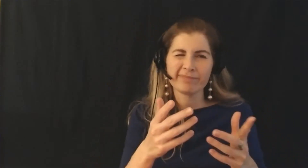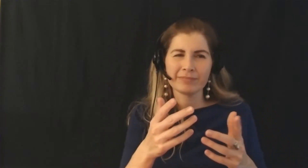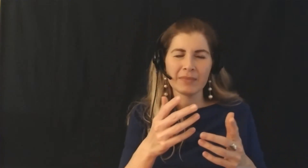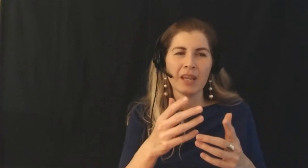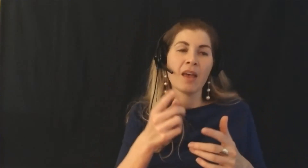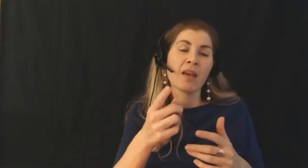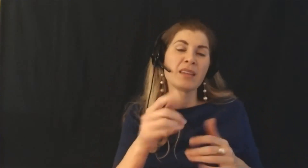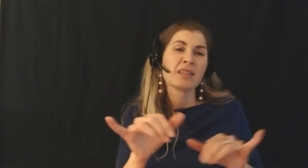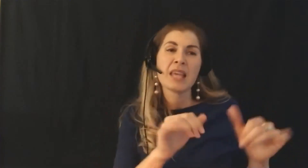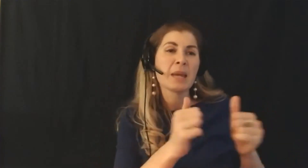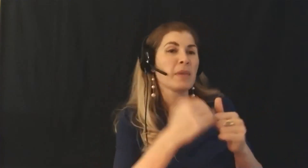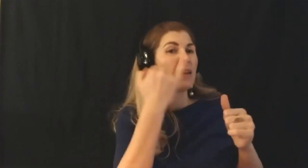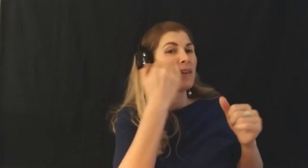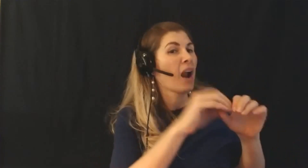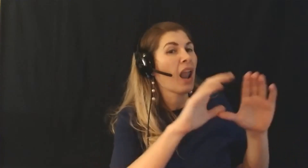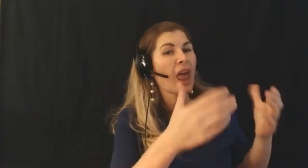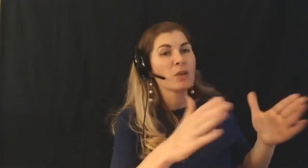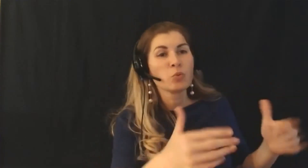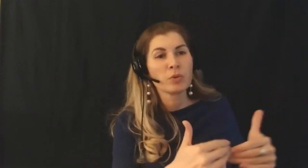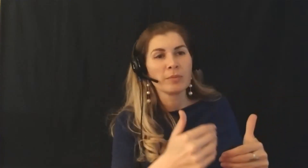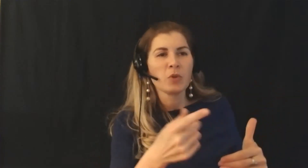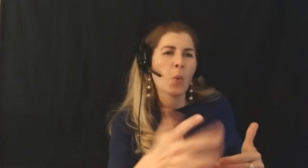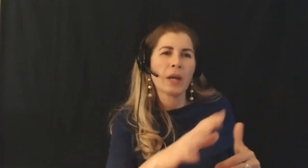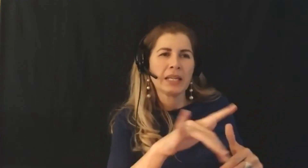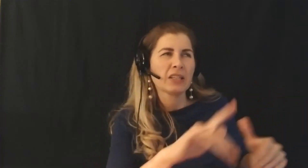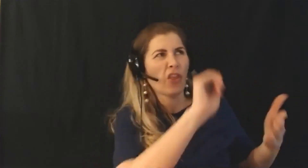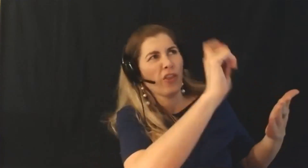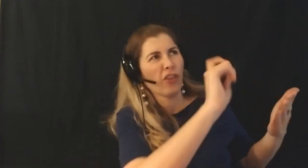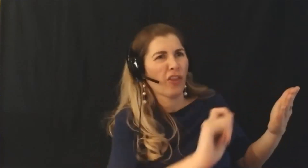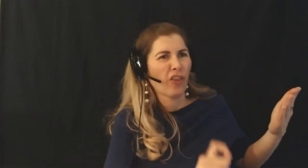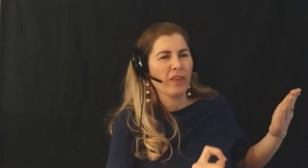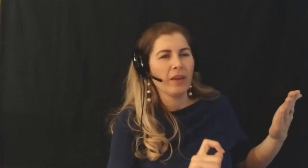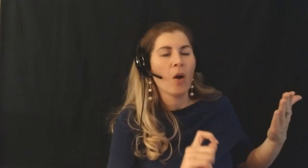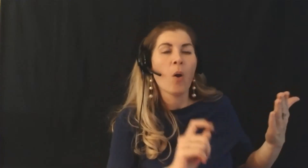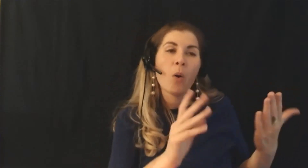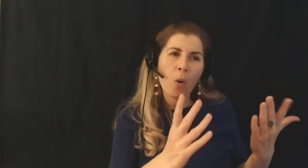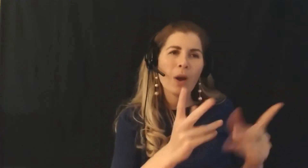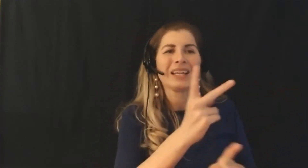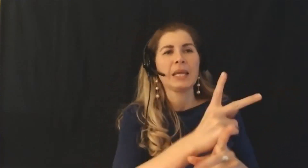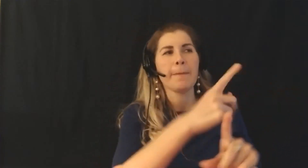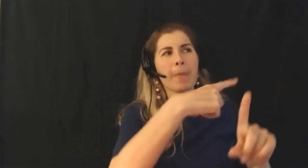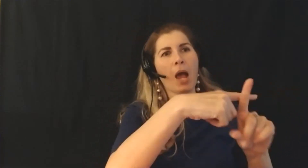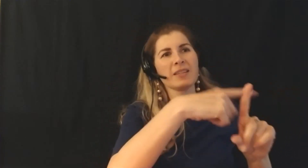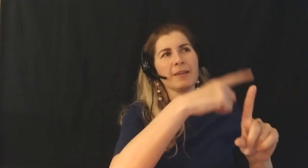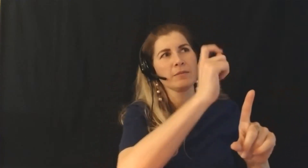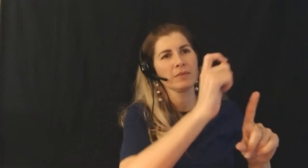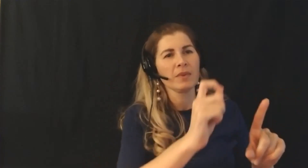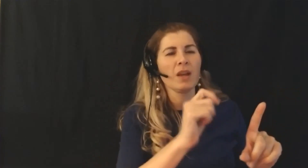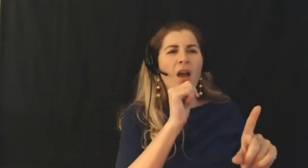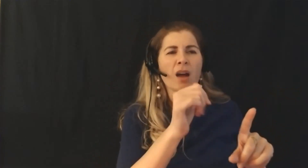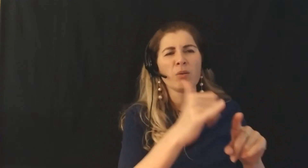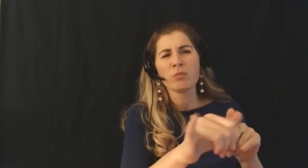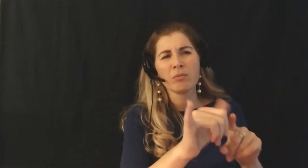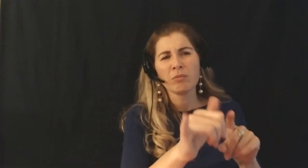in a classroom, you know, if you were writing on the board, or I always remind them to keep it positive and, you know, no foul language